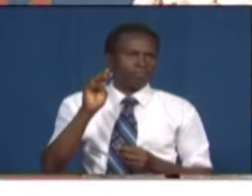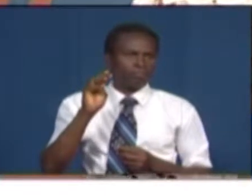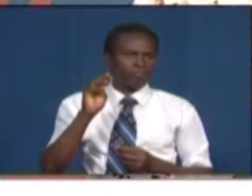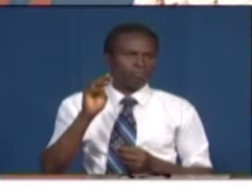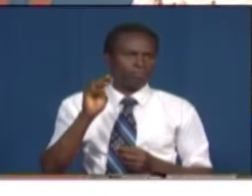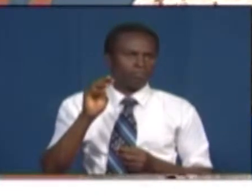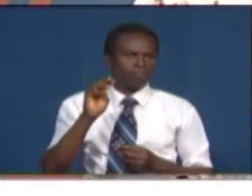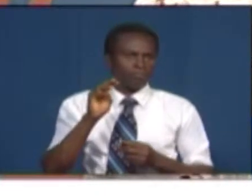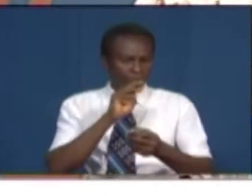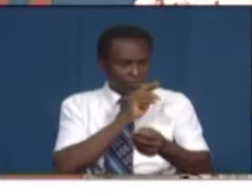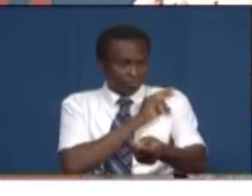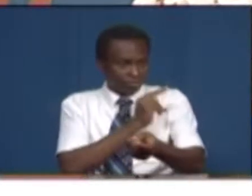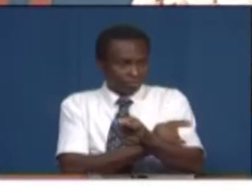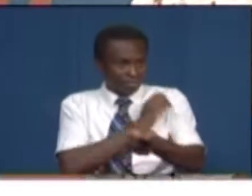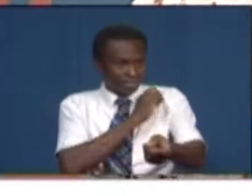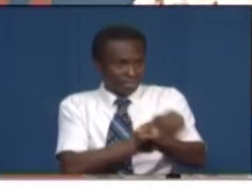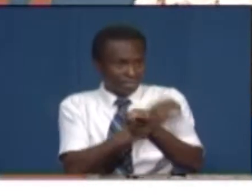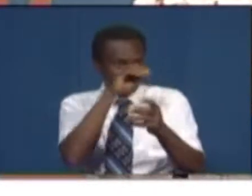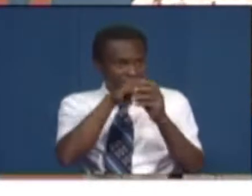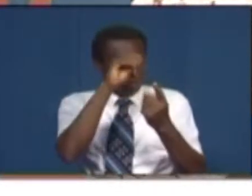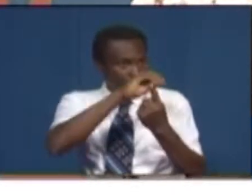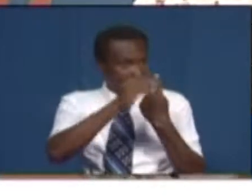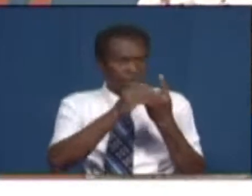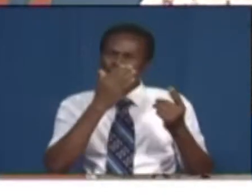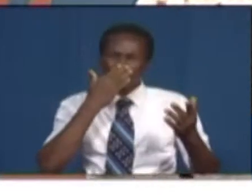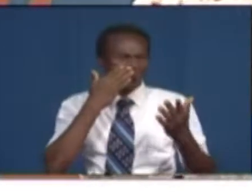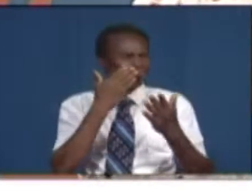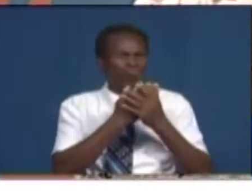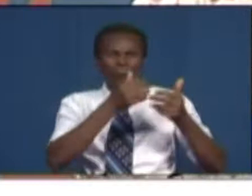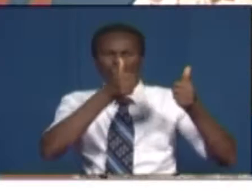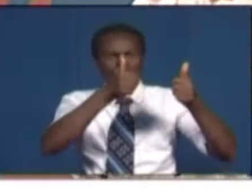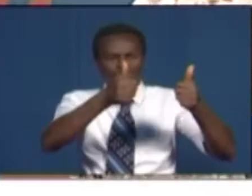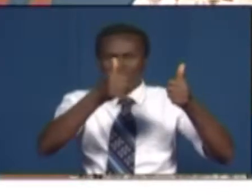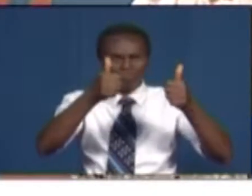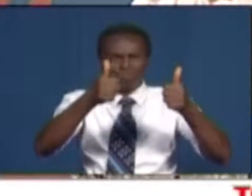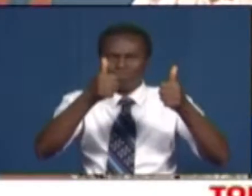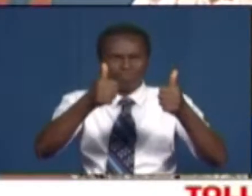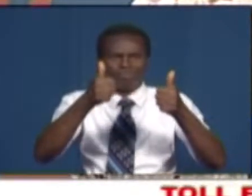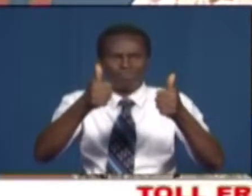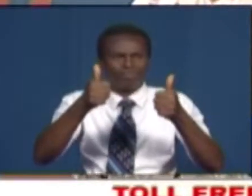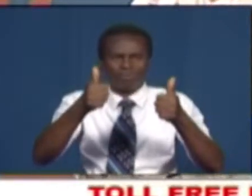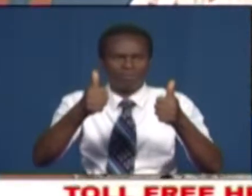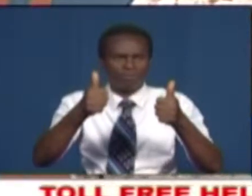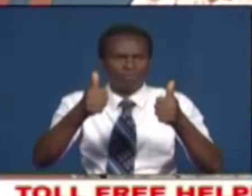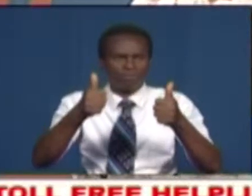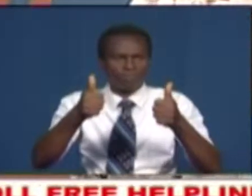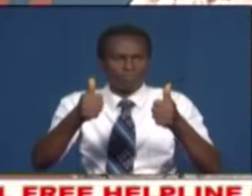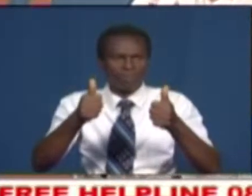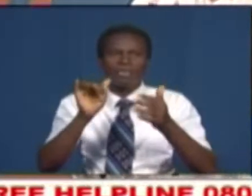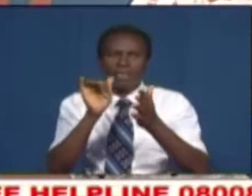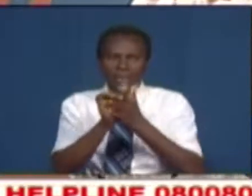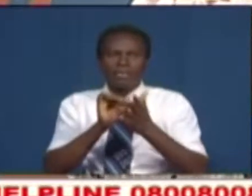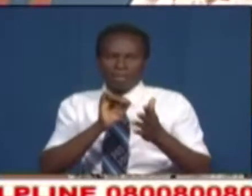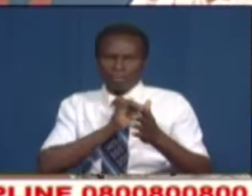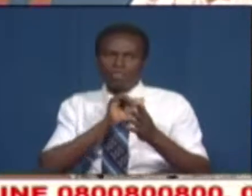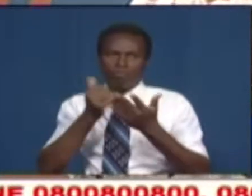The nutrient formation, you know, nutritional values that some of these foods constitute, you know. So this is why I'm